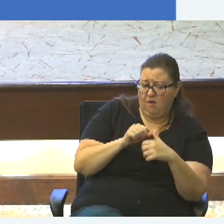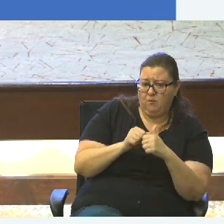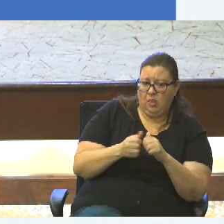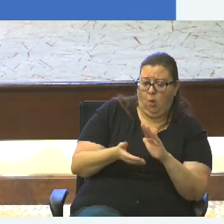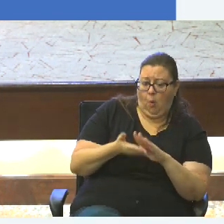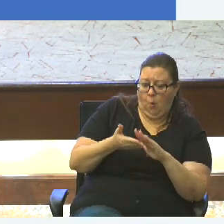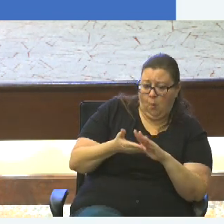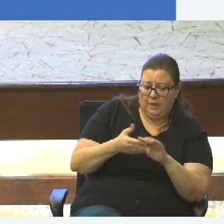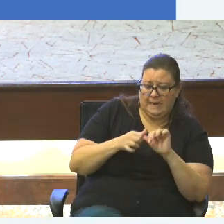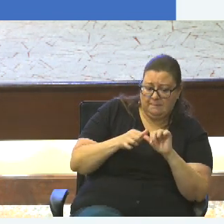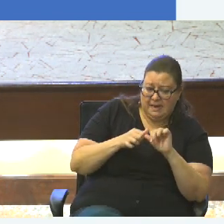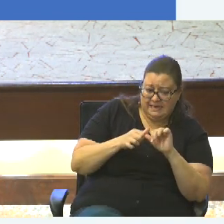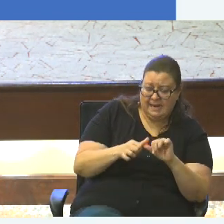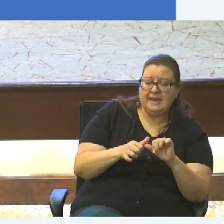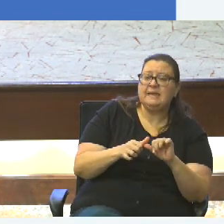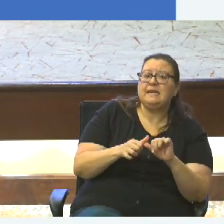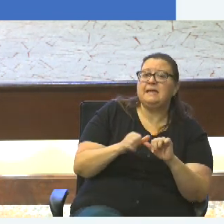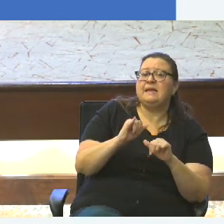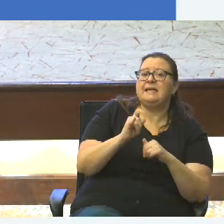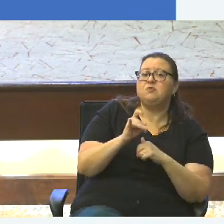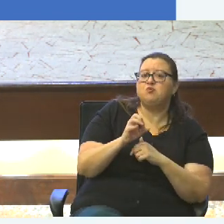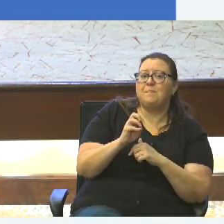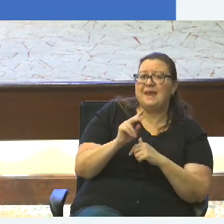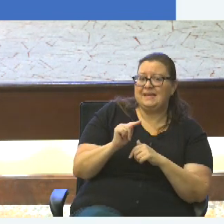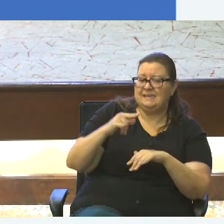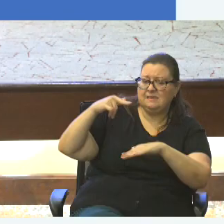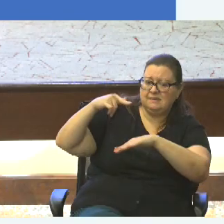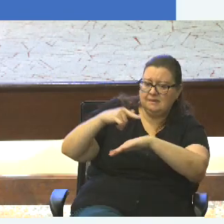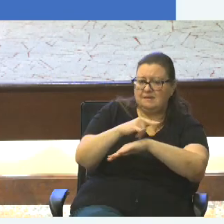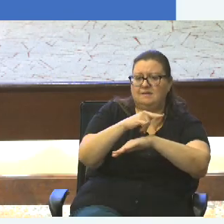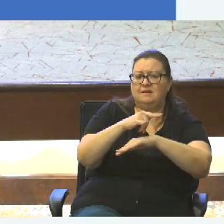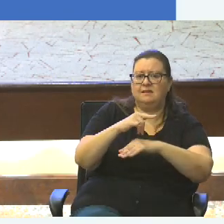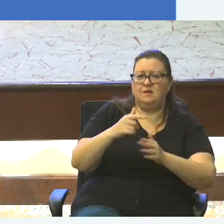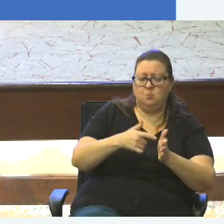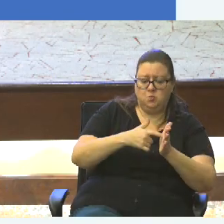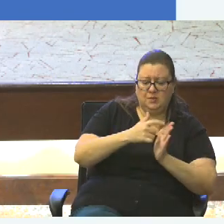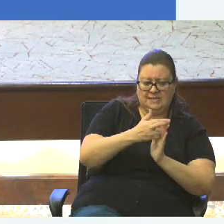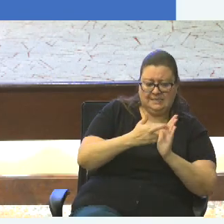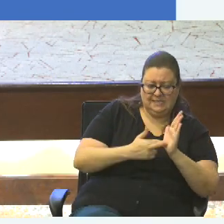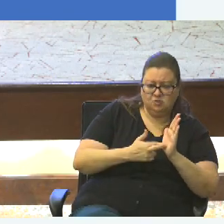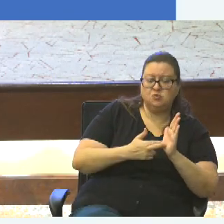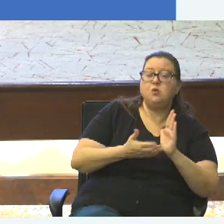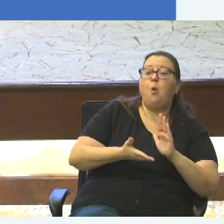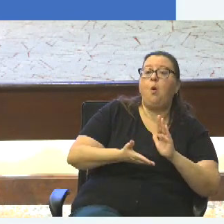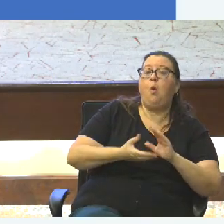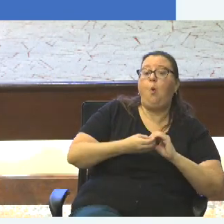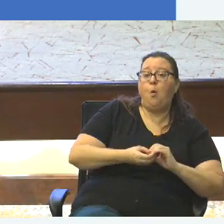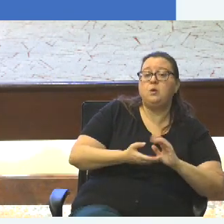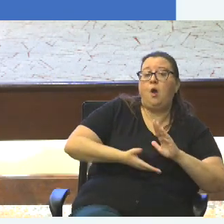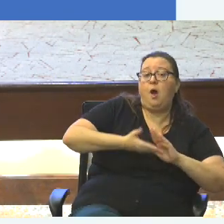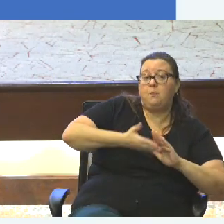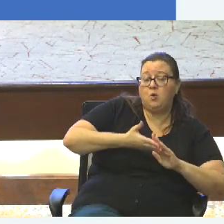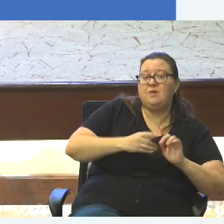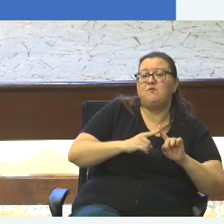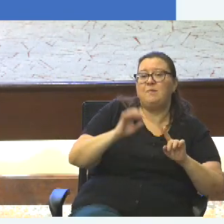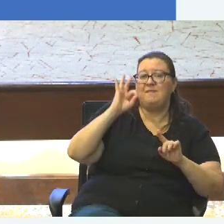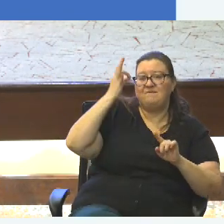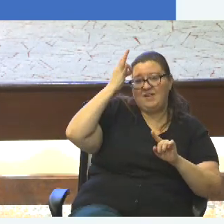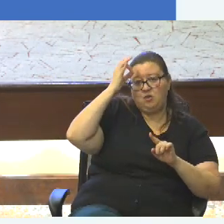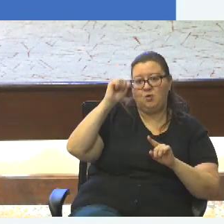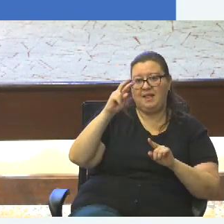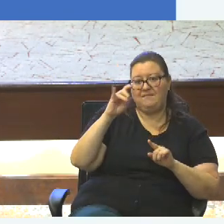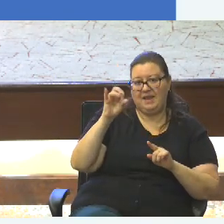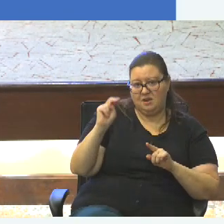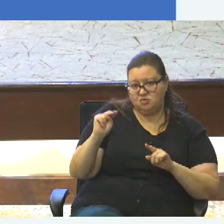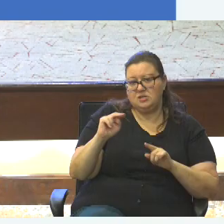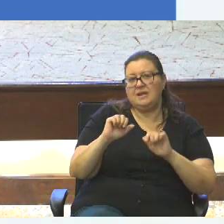maintaining the navigational aids and the instrument approach procedures, those are all owned, operated, and maintained by the Federal Aviation Administration, and the city has